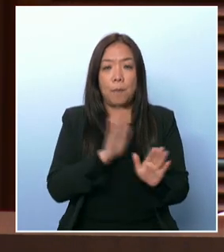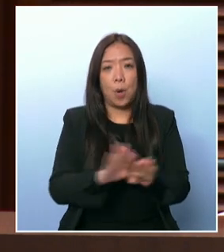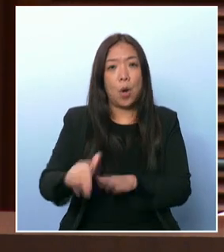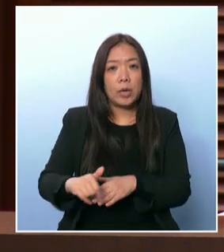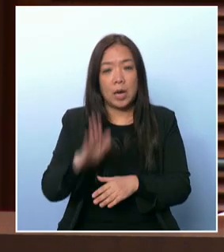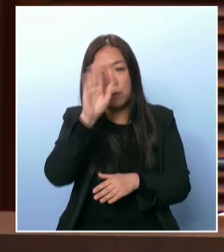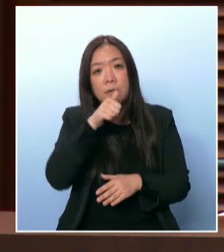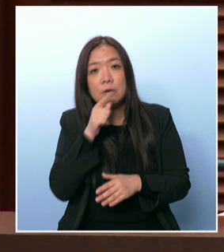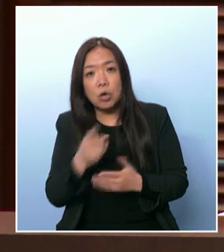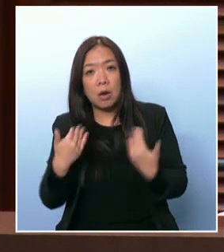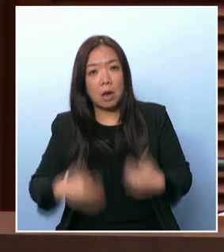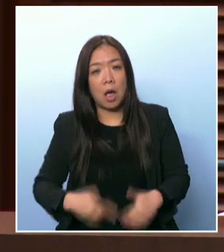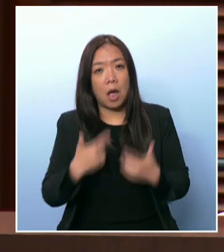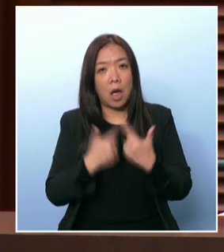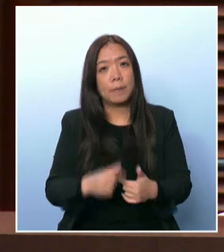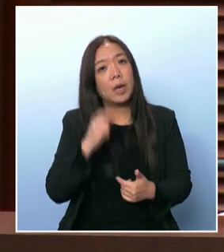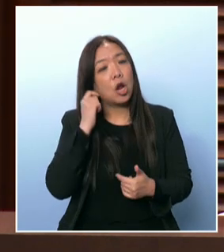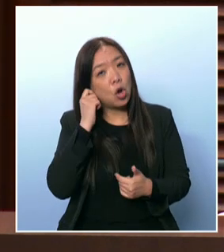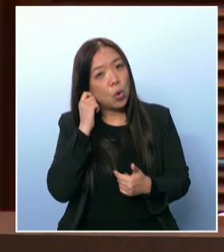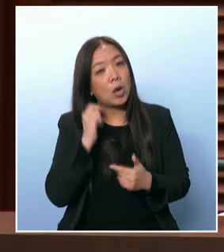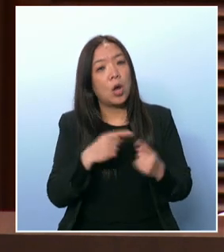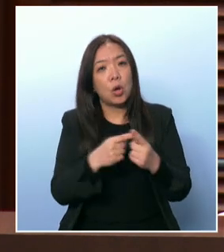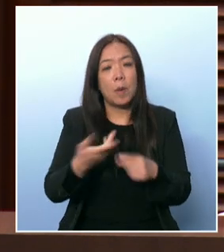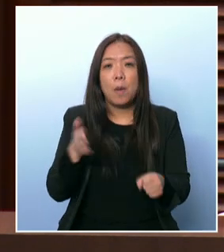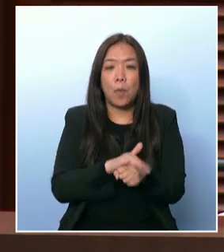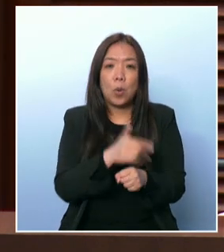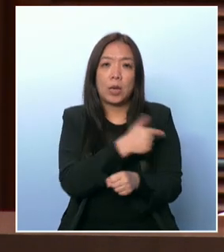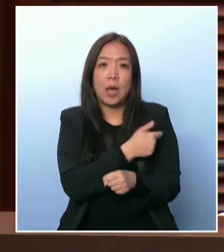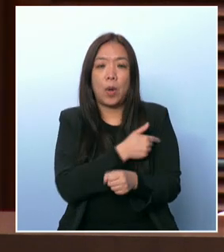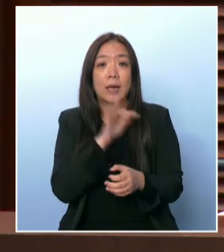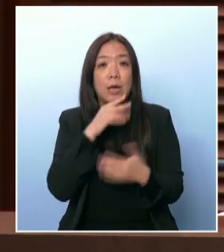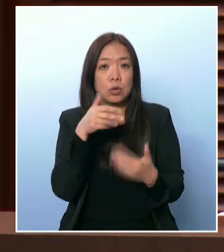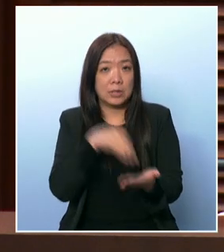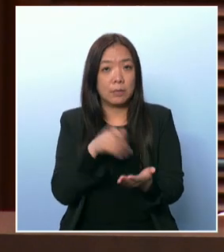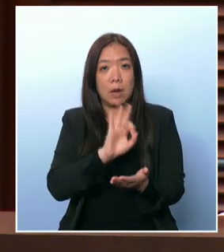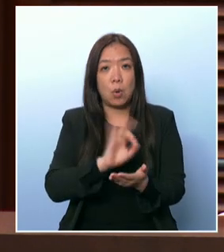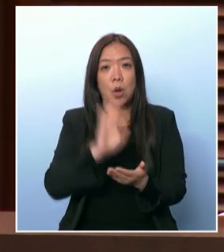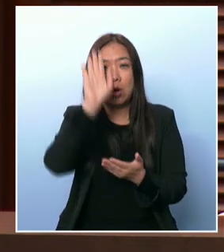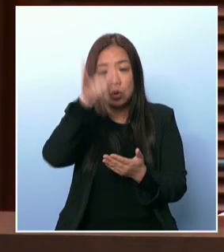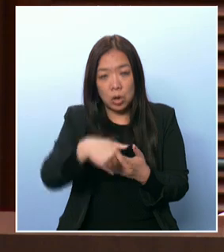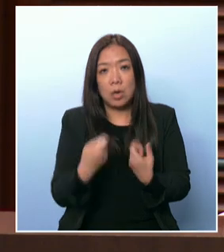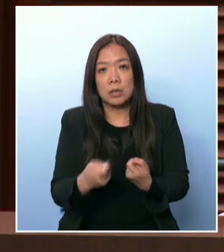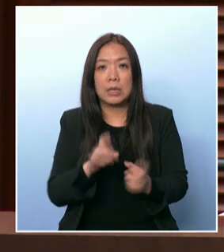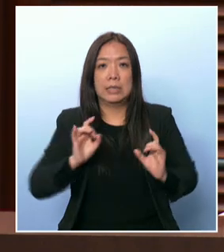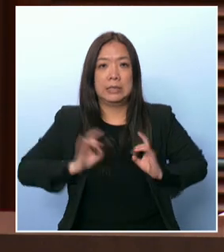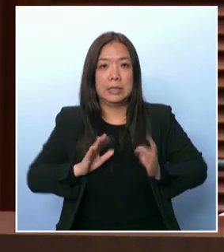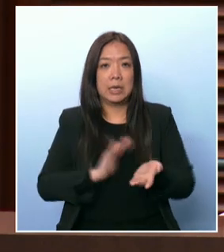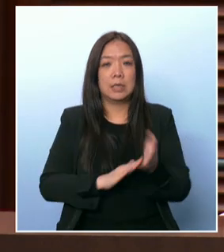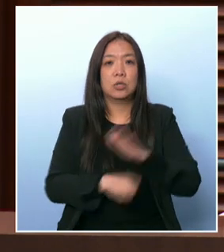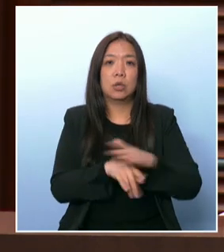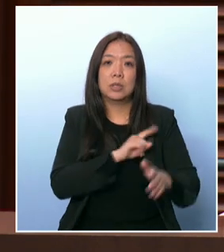preventing cervical cancer. I hope all eligible